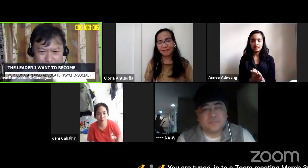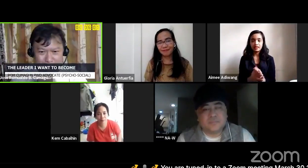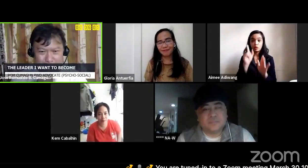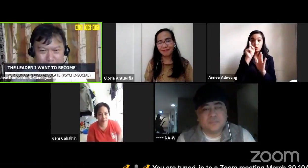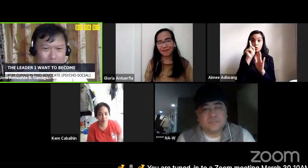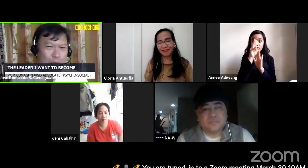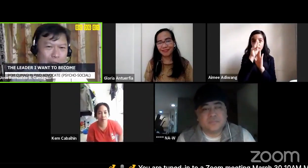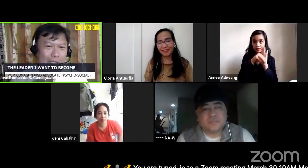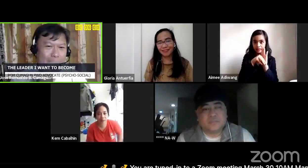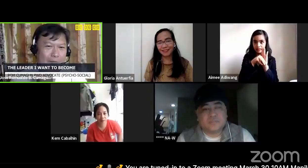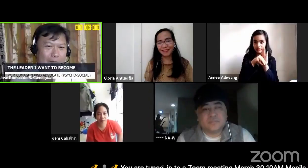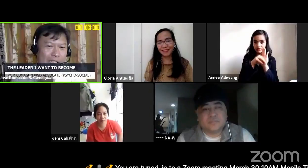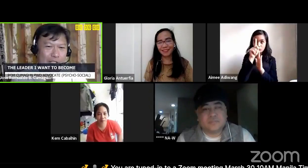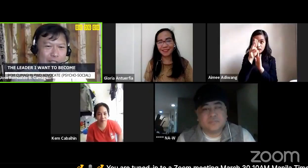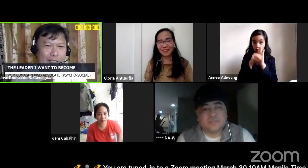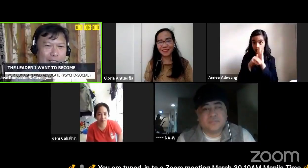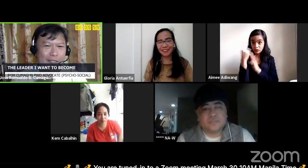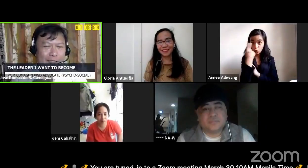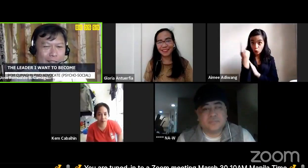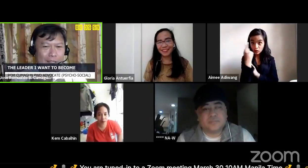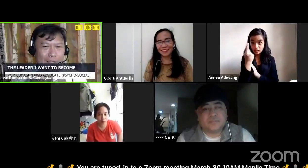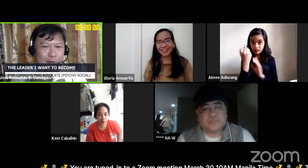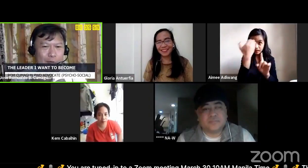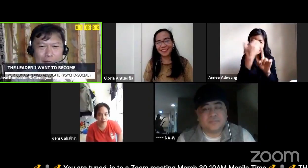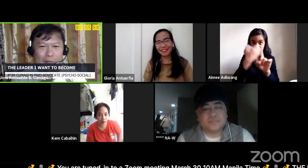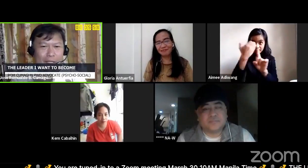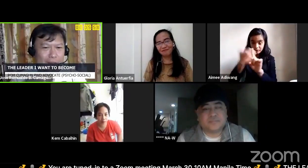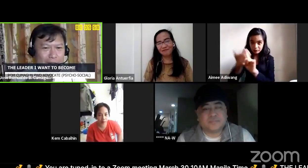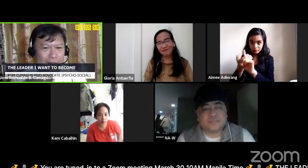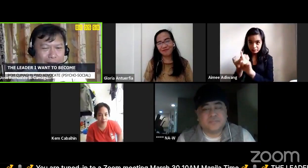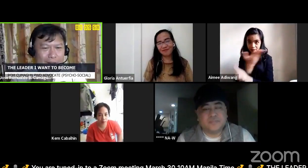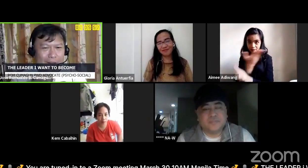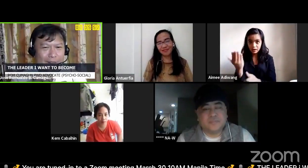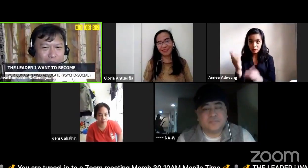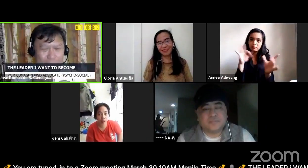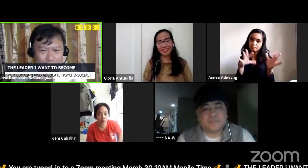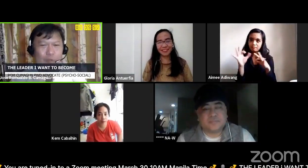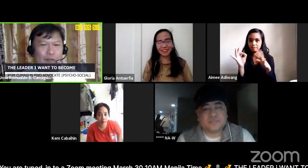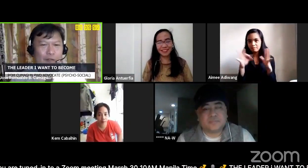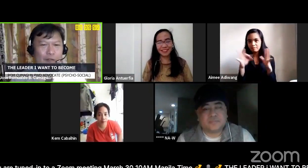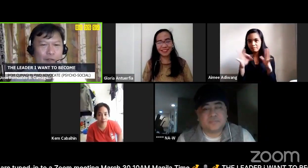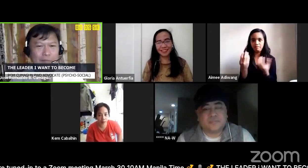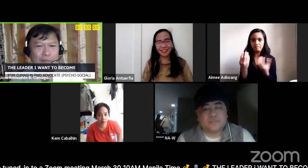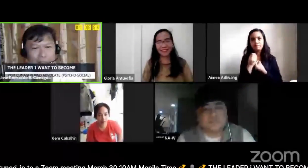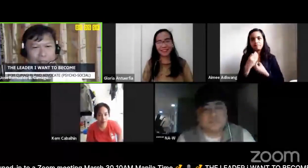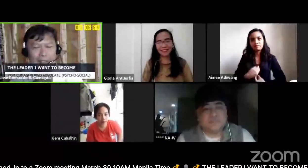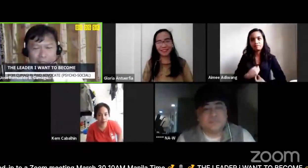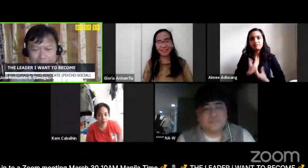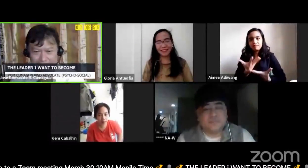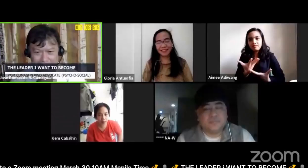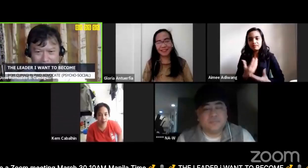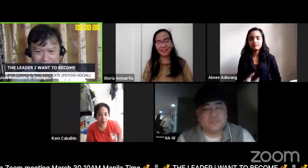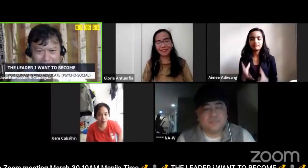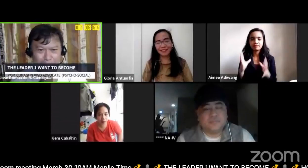1 minute, 1 minute each to comment before we wrap up